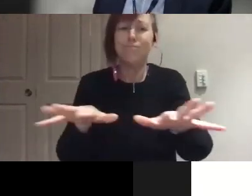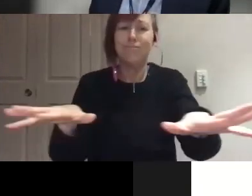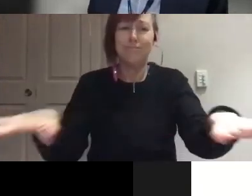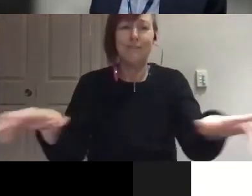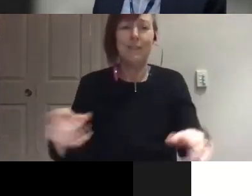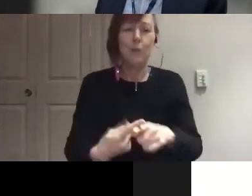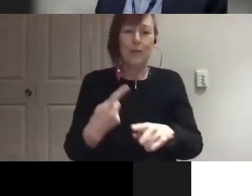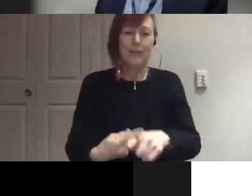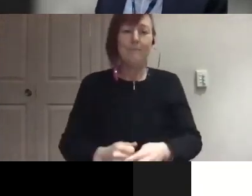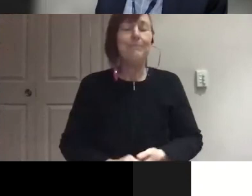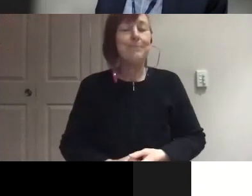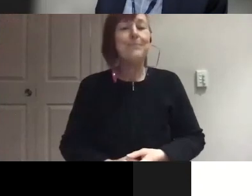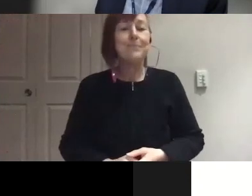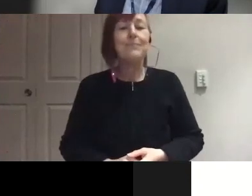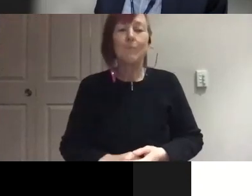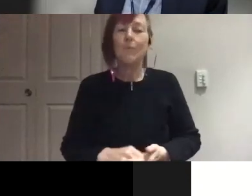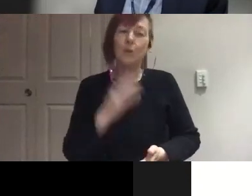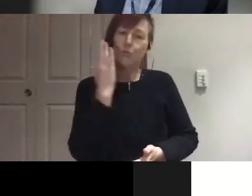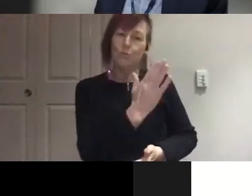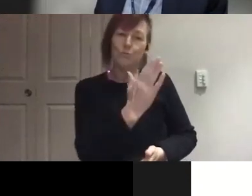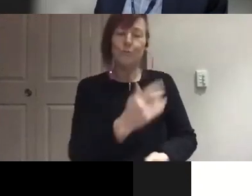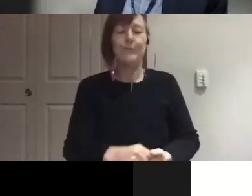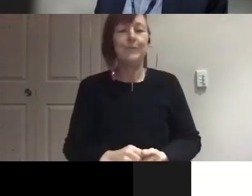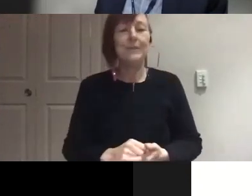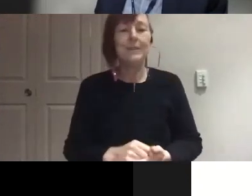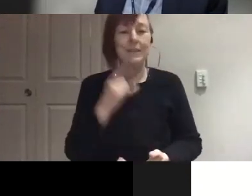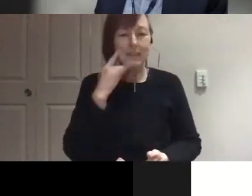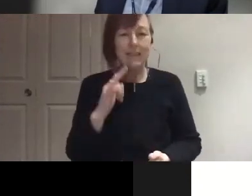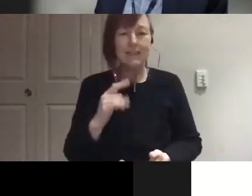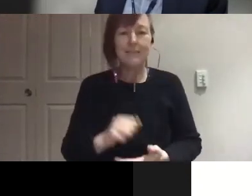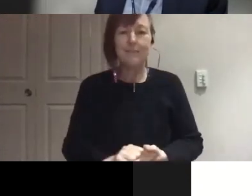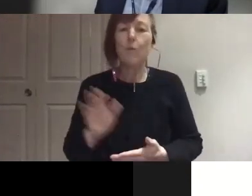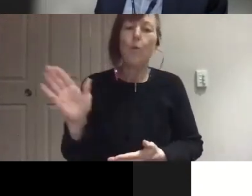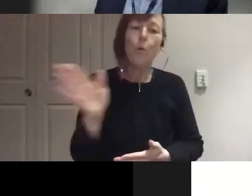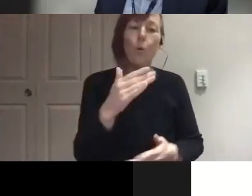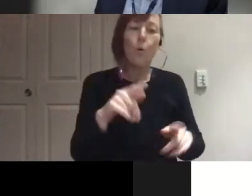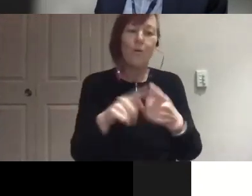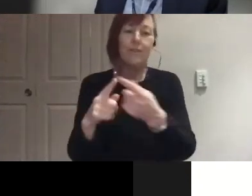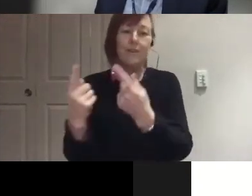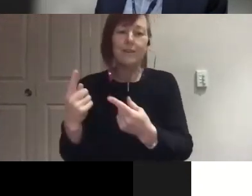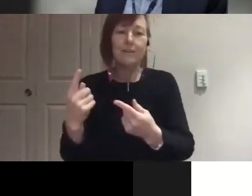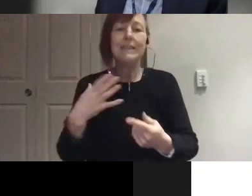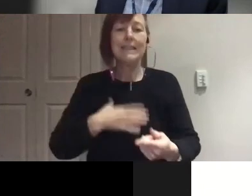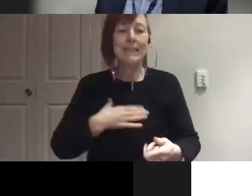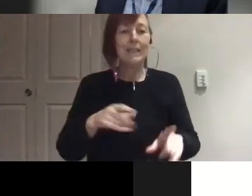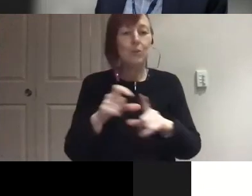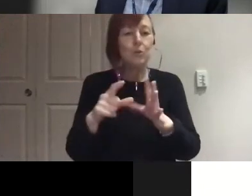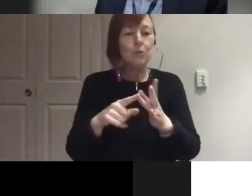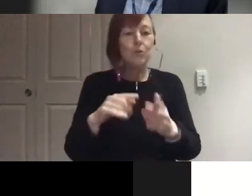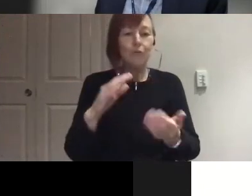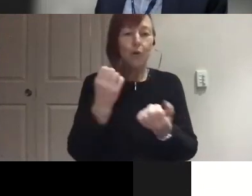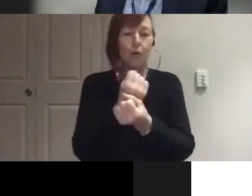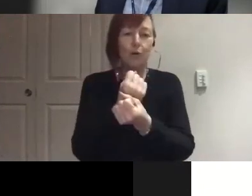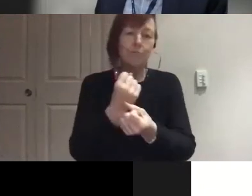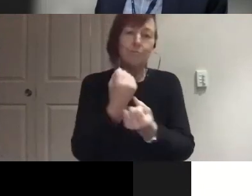So get tested and get tested straight away. Please continue to do all those things like wearing a mask, keeping your distance, sanitizing your